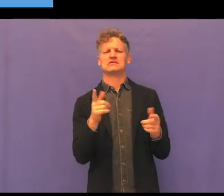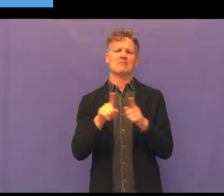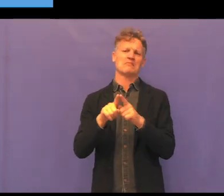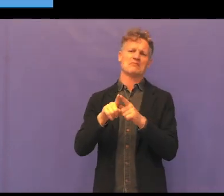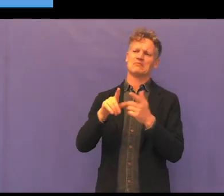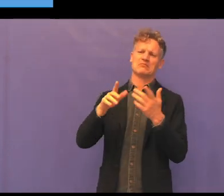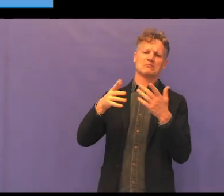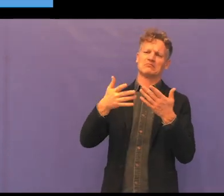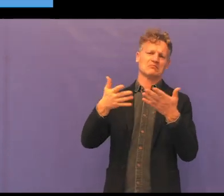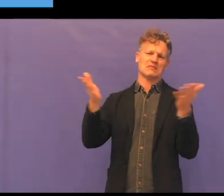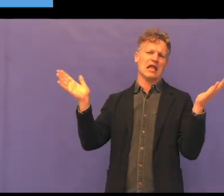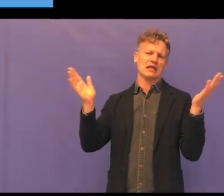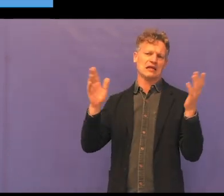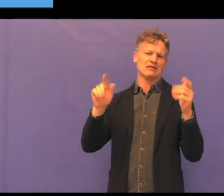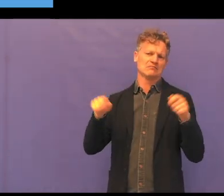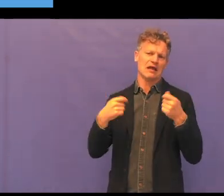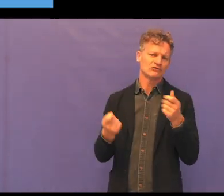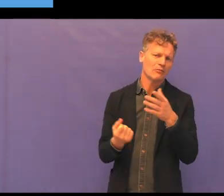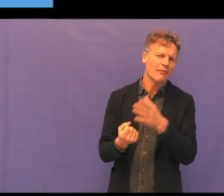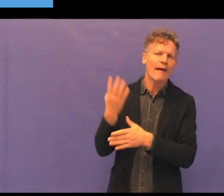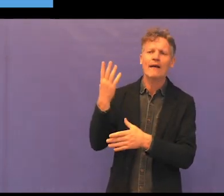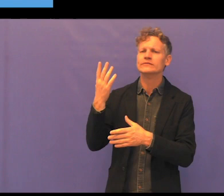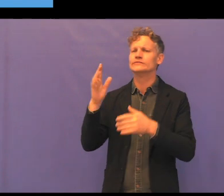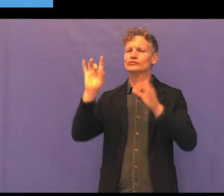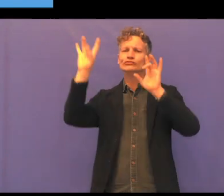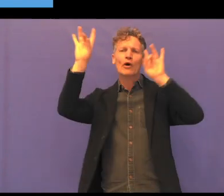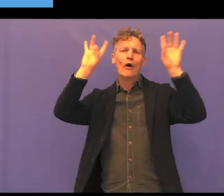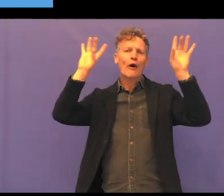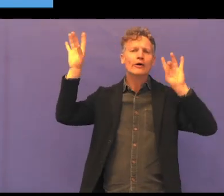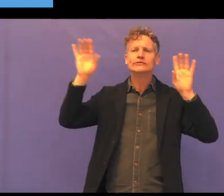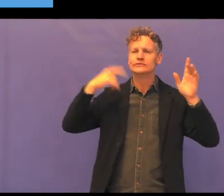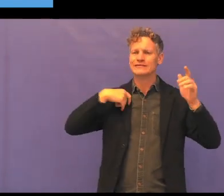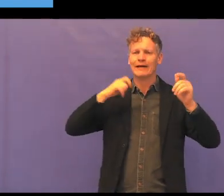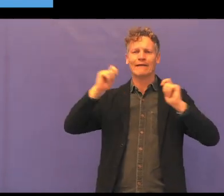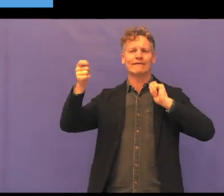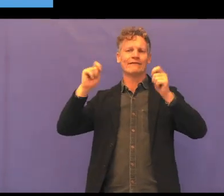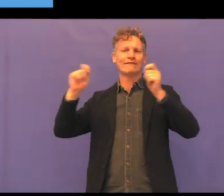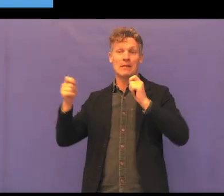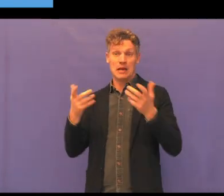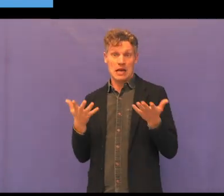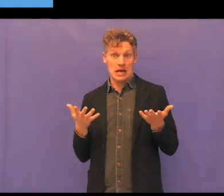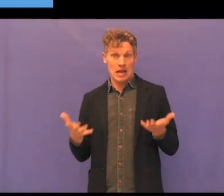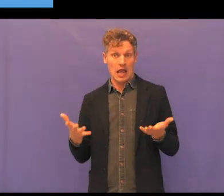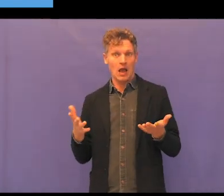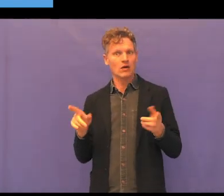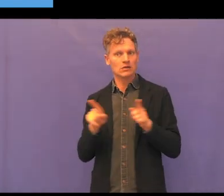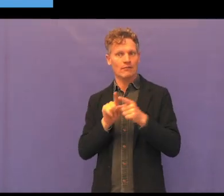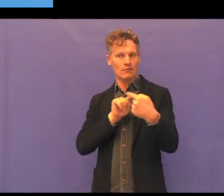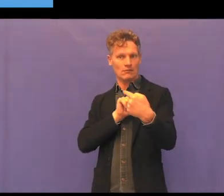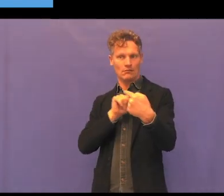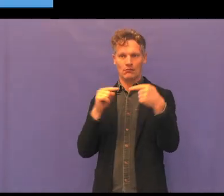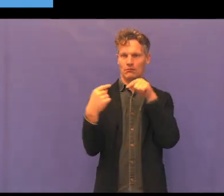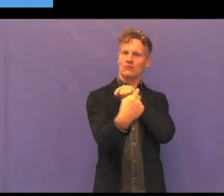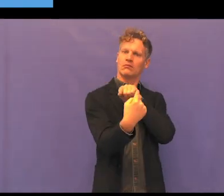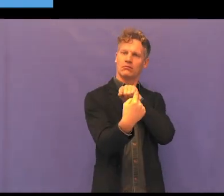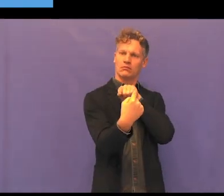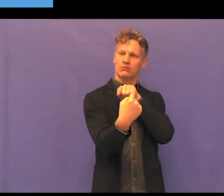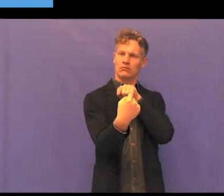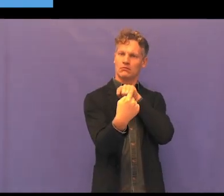challenged because the earth is coming back and is biting us hard. It's biting us increasingly